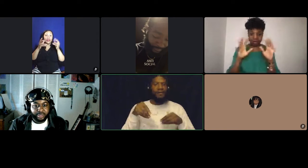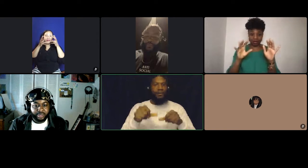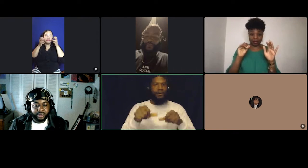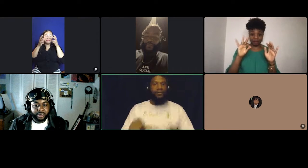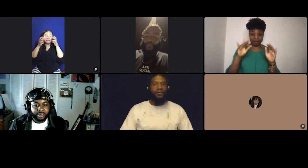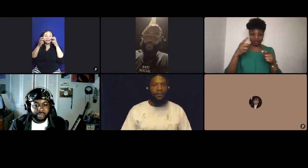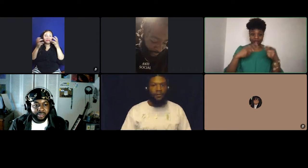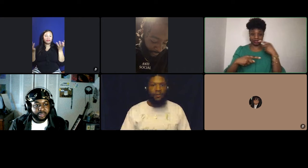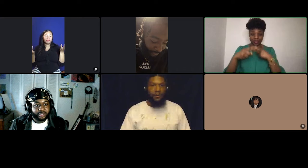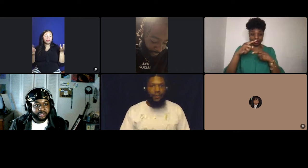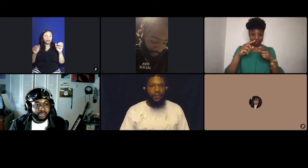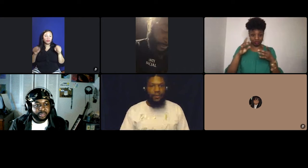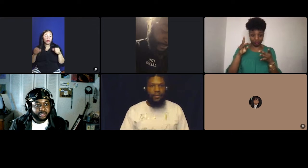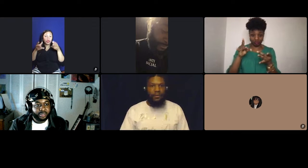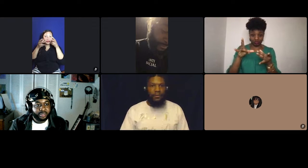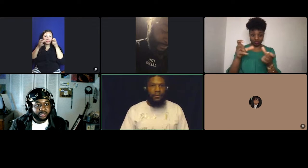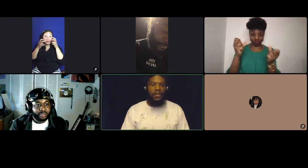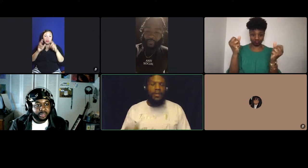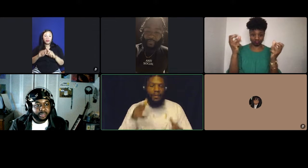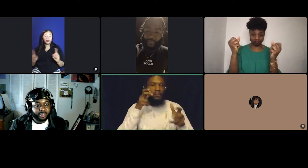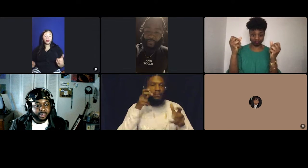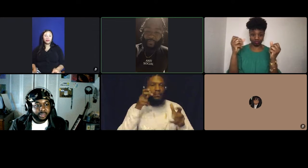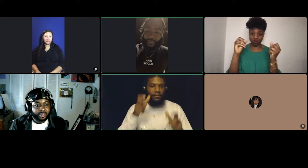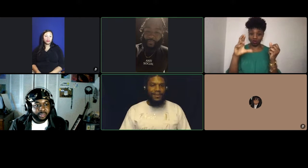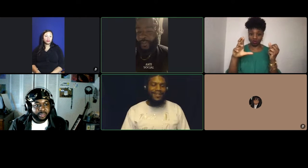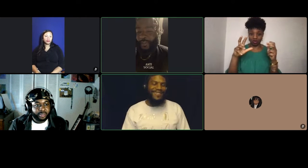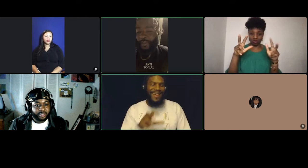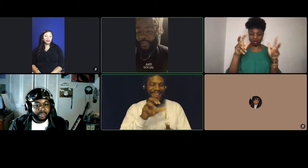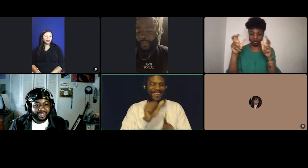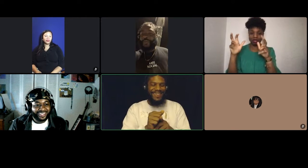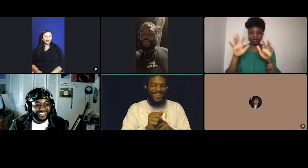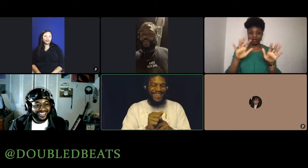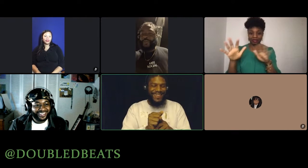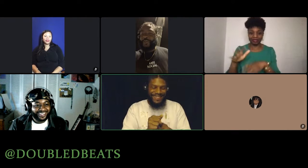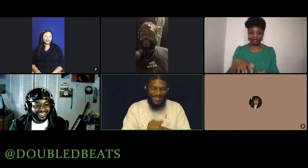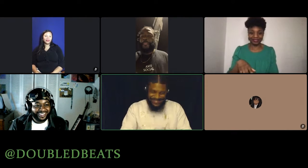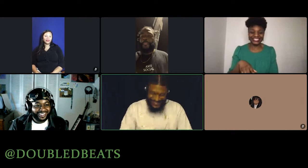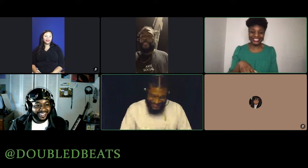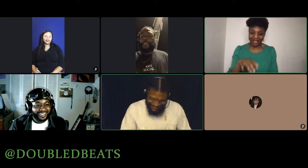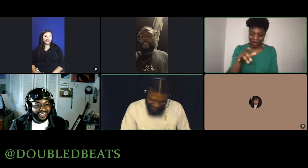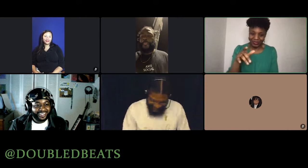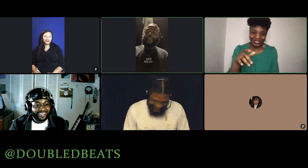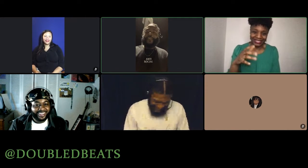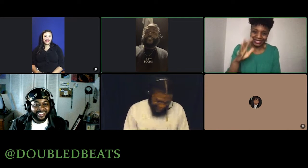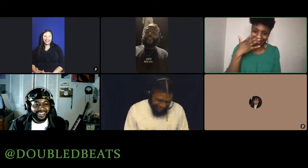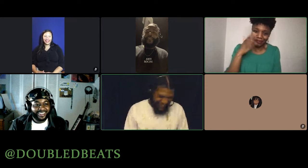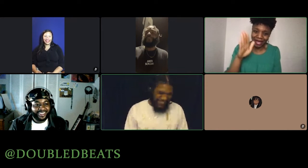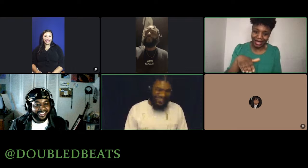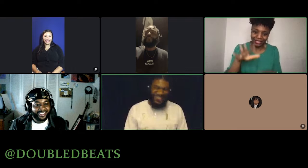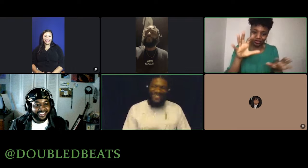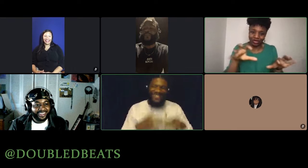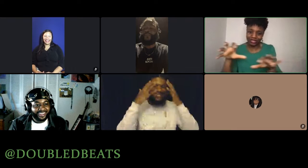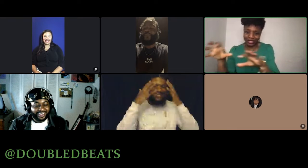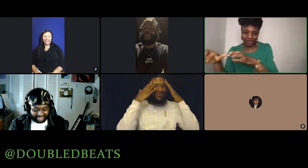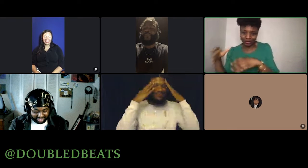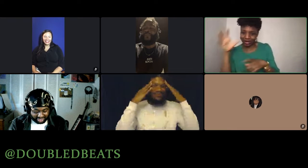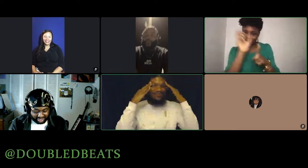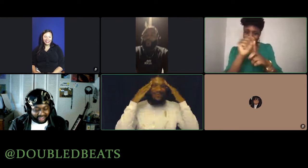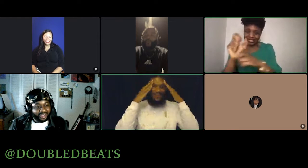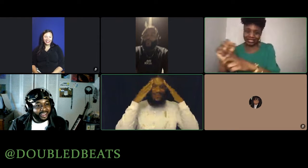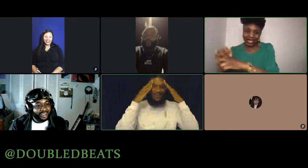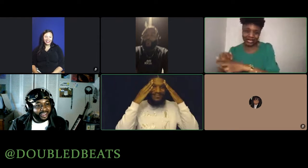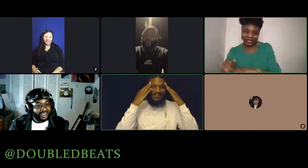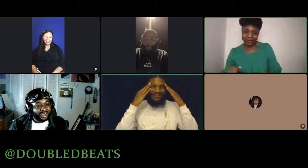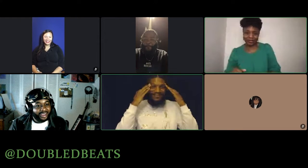it's smooth. Yeah, yeah, Six. not catch. I was like, is it that bad? It's freezing that you got